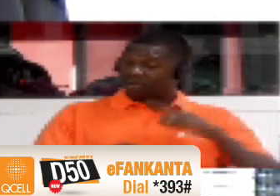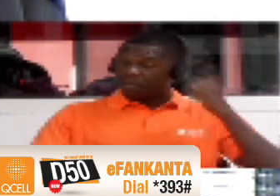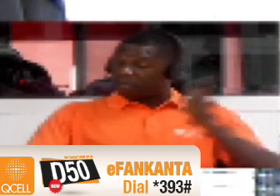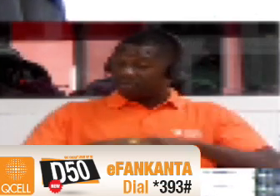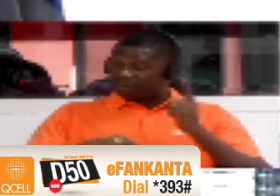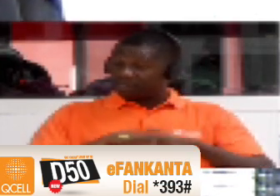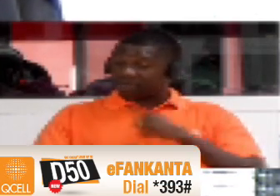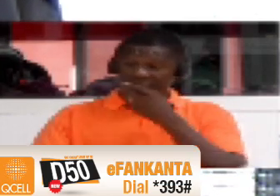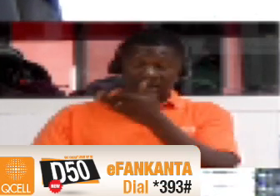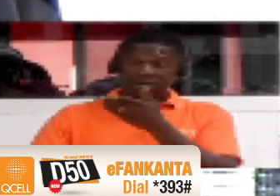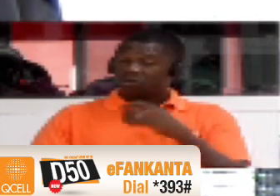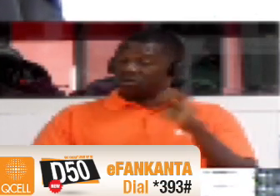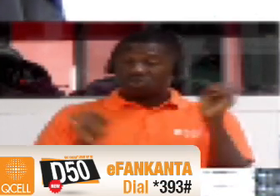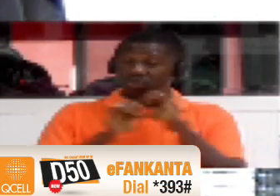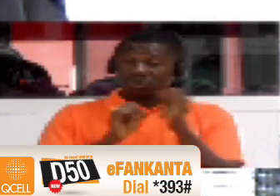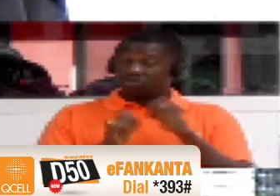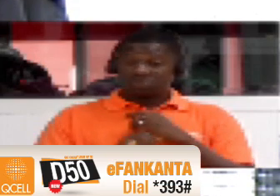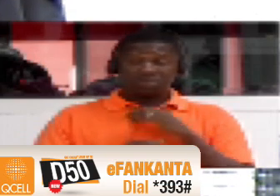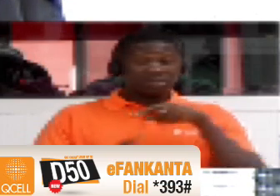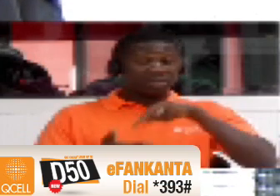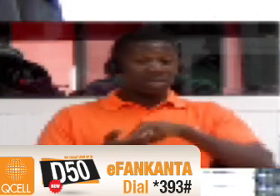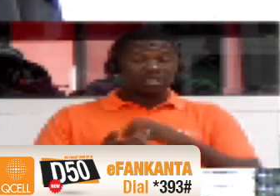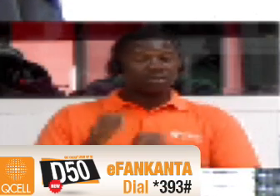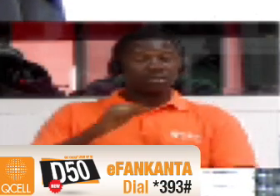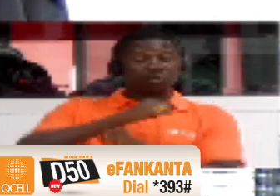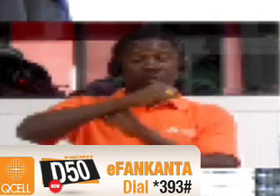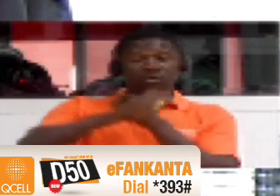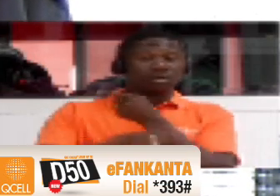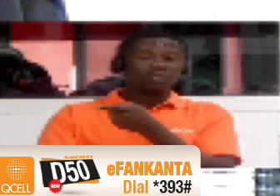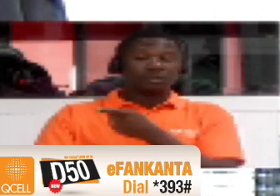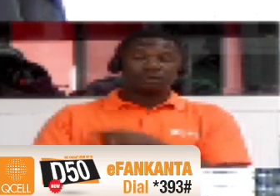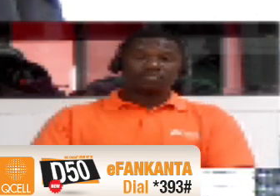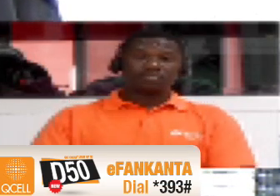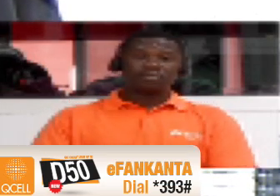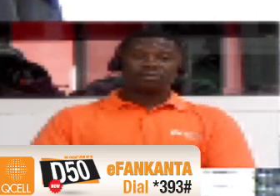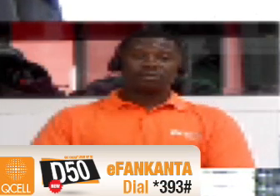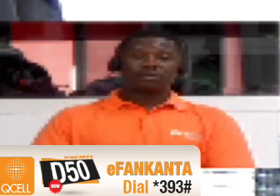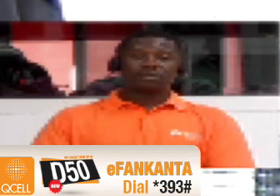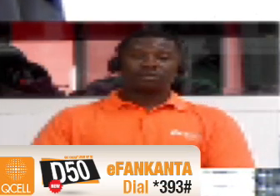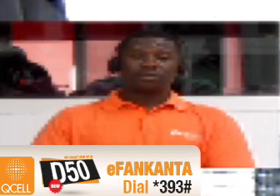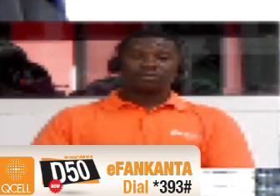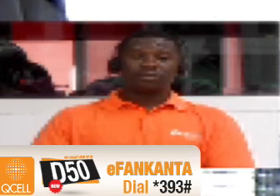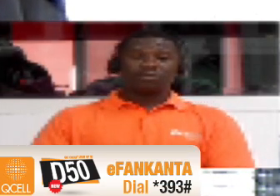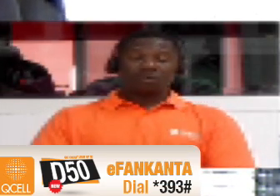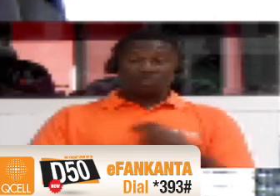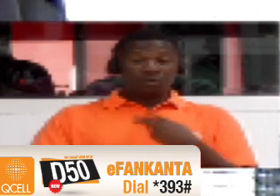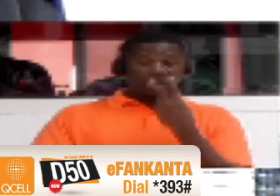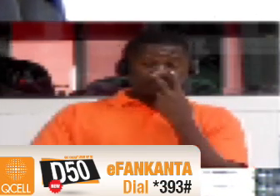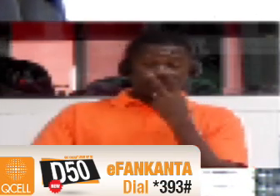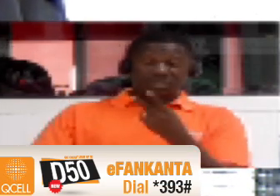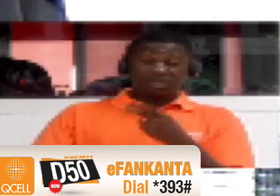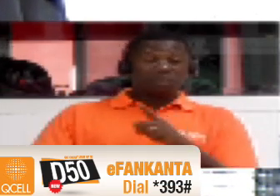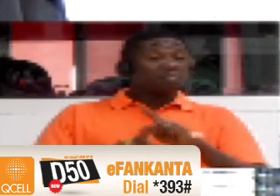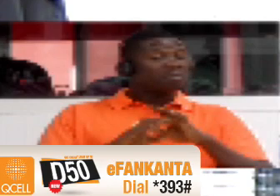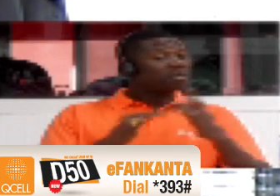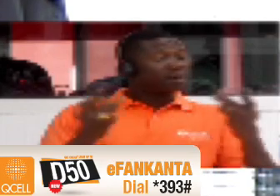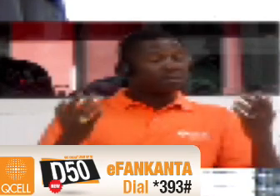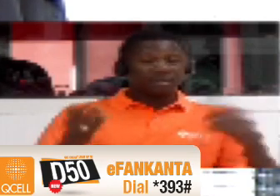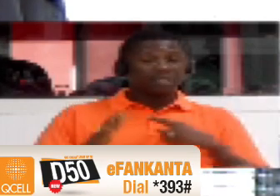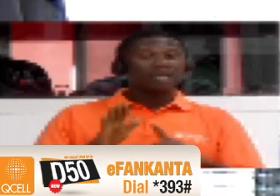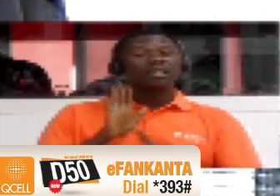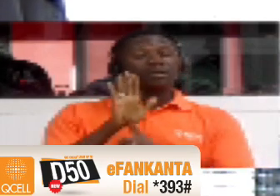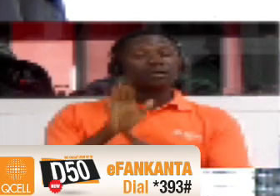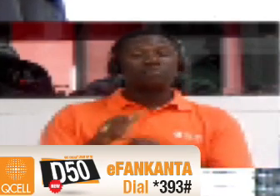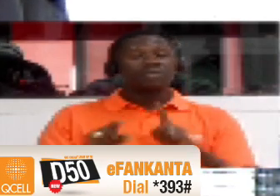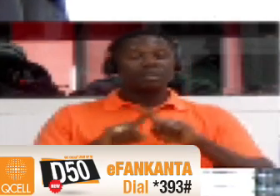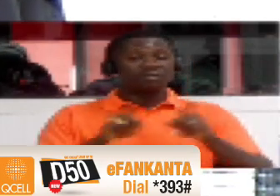there, nobody will stand and defend us. Na example olje dula jamale to ola tina nga hakilo to back. We have seen several examples from different